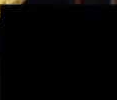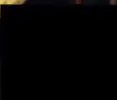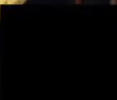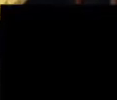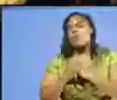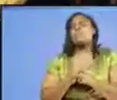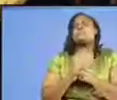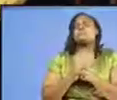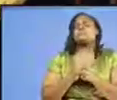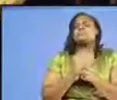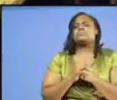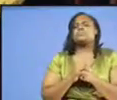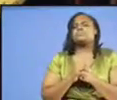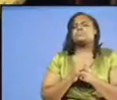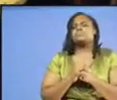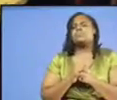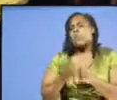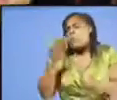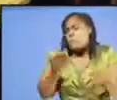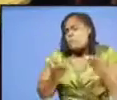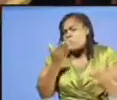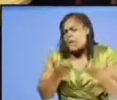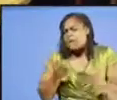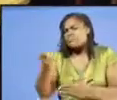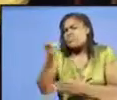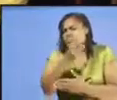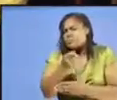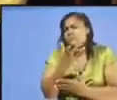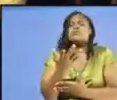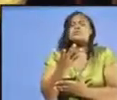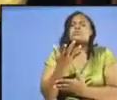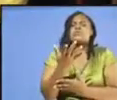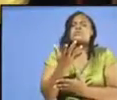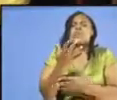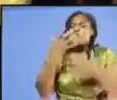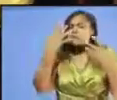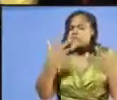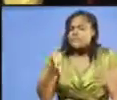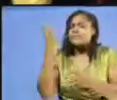being hopeless. Maybe you've come through 2020